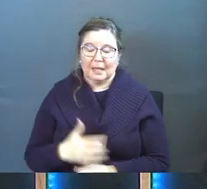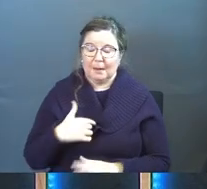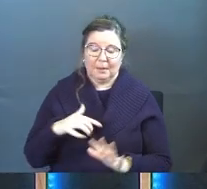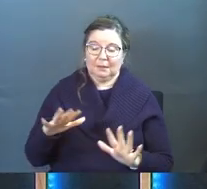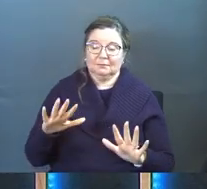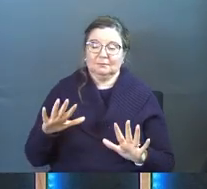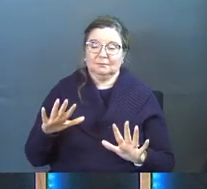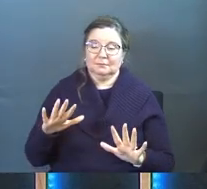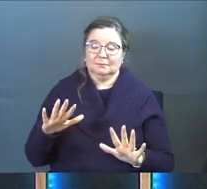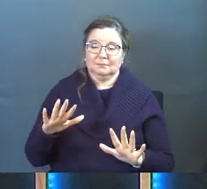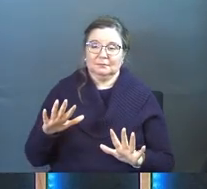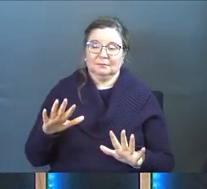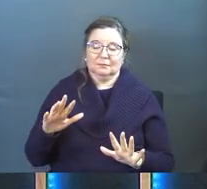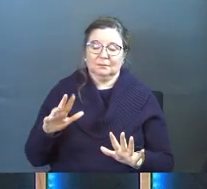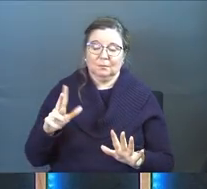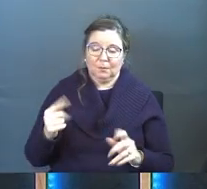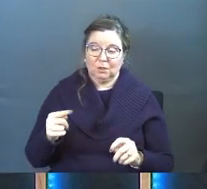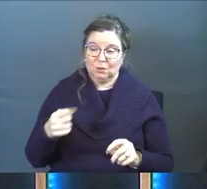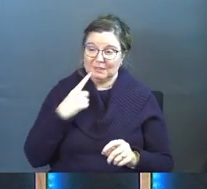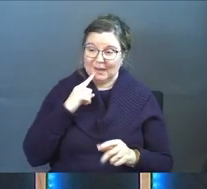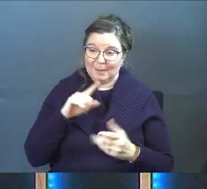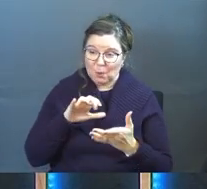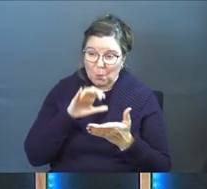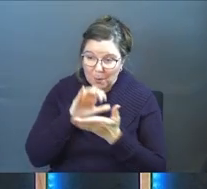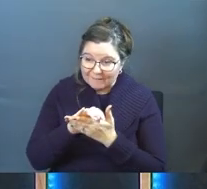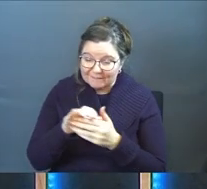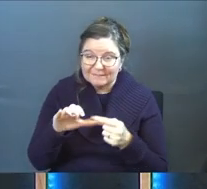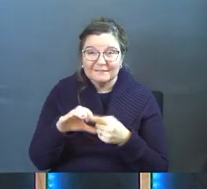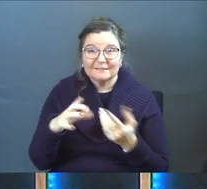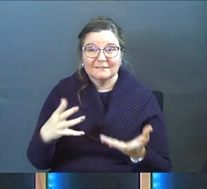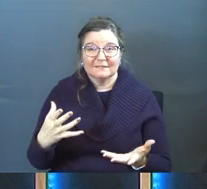And I'm like, "Whoa, you said that about your wife."